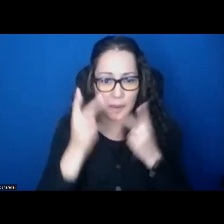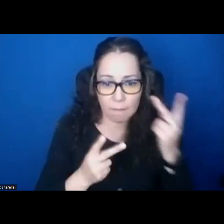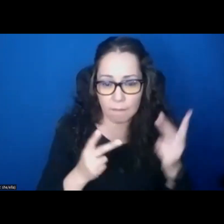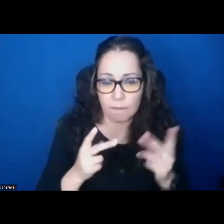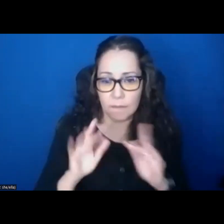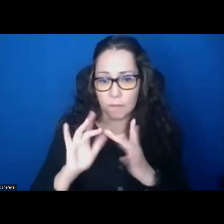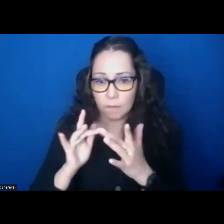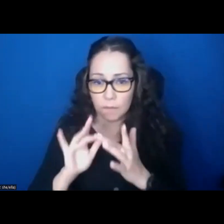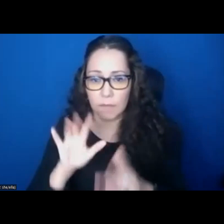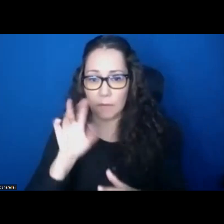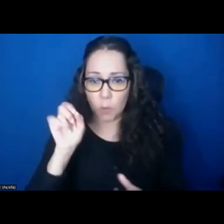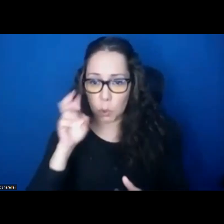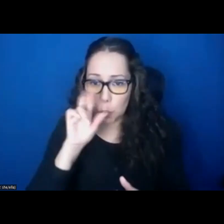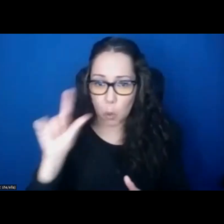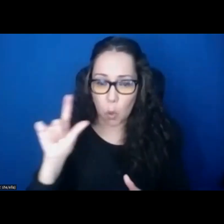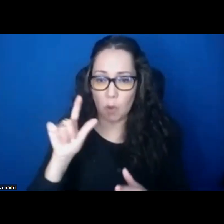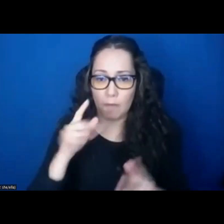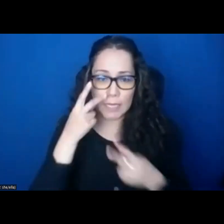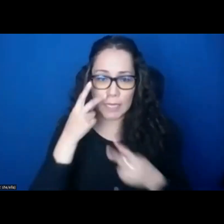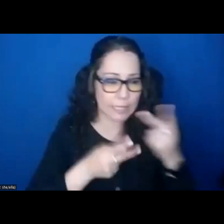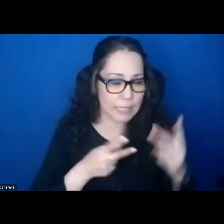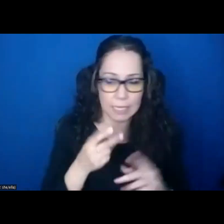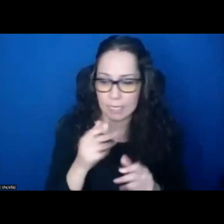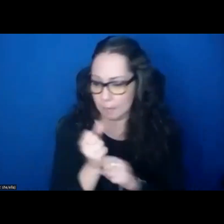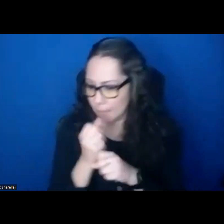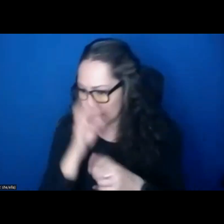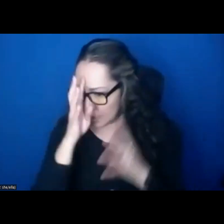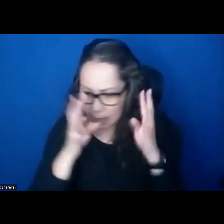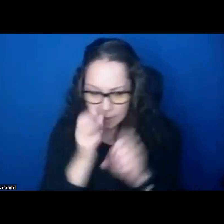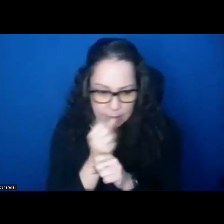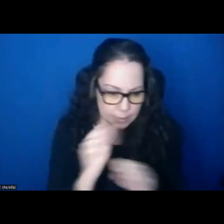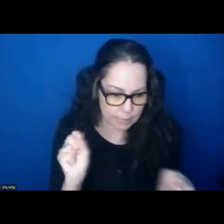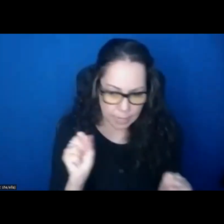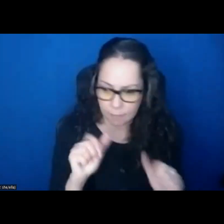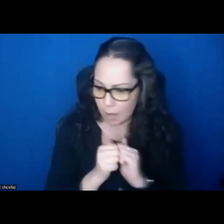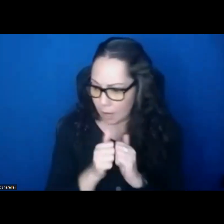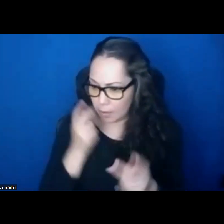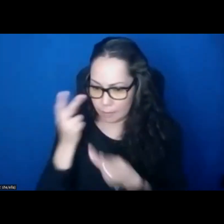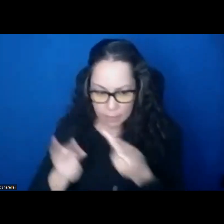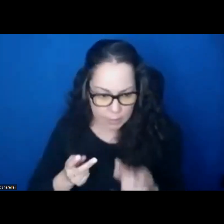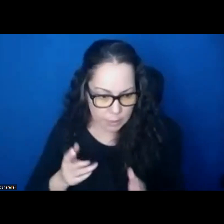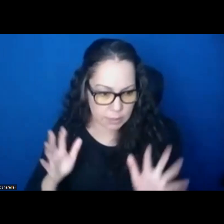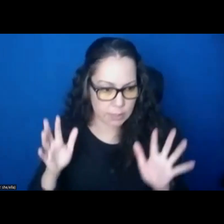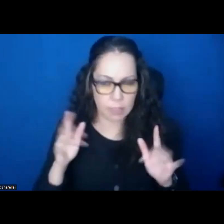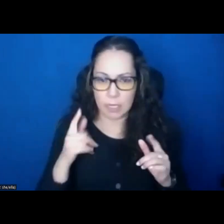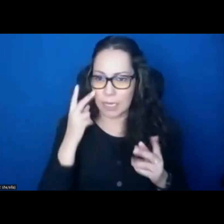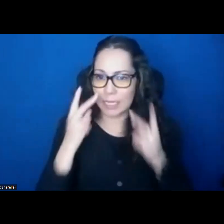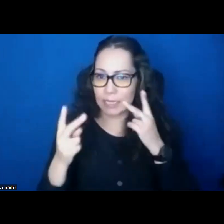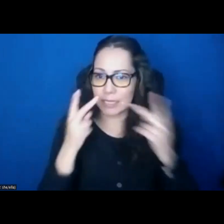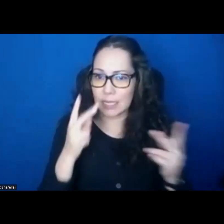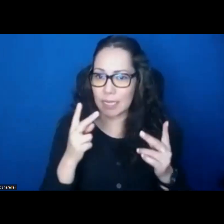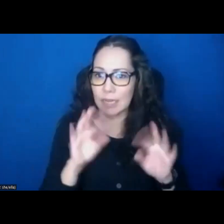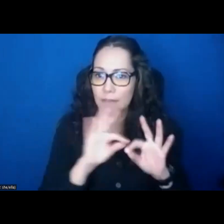visits and creative safe ways for in person visits. I remember working here at home and seeing some families